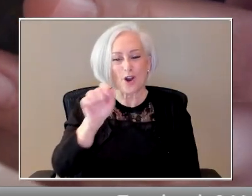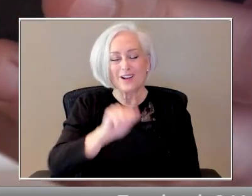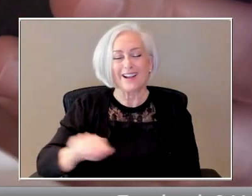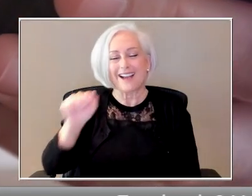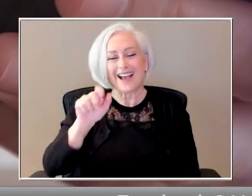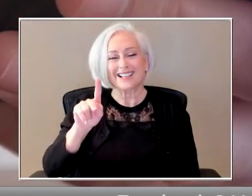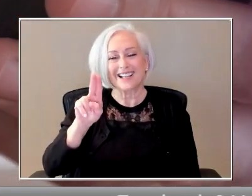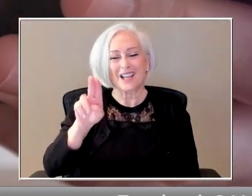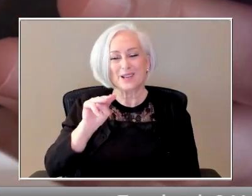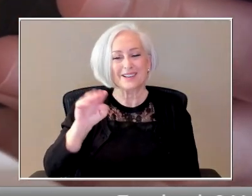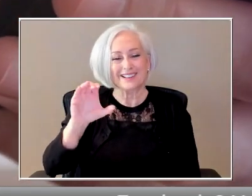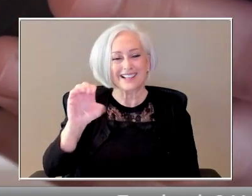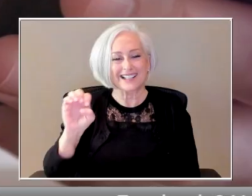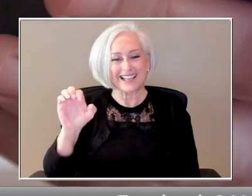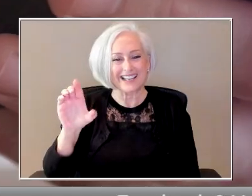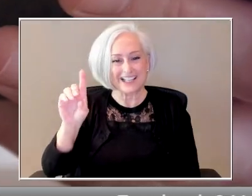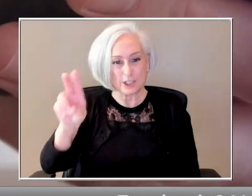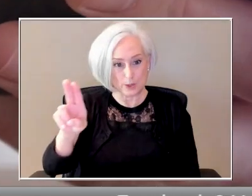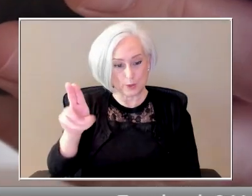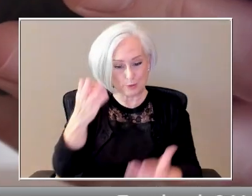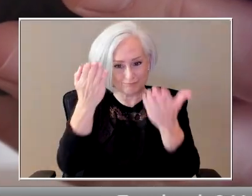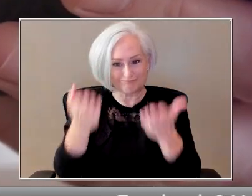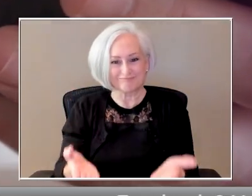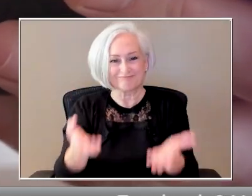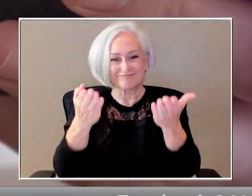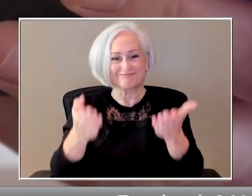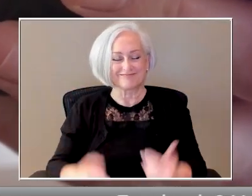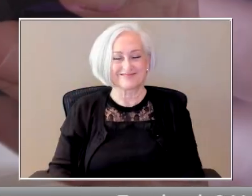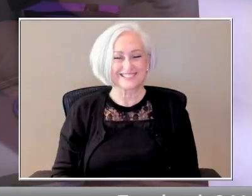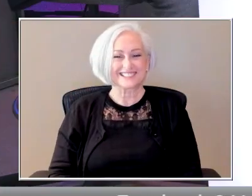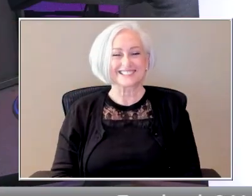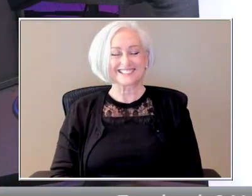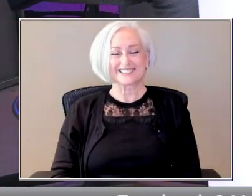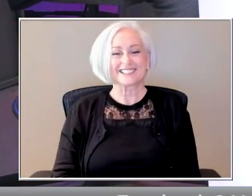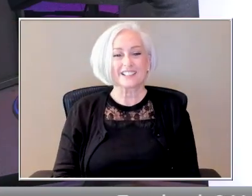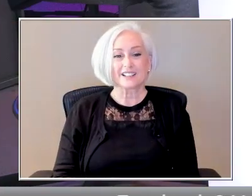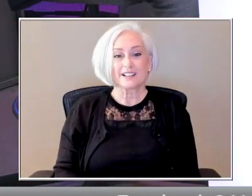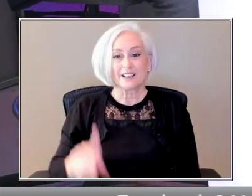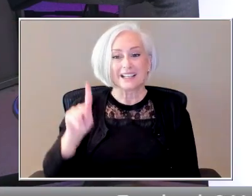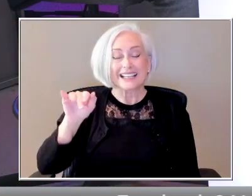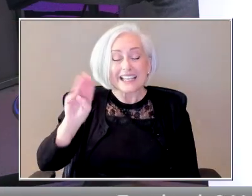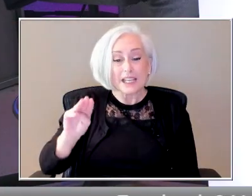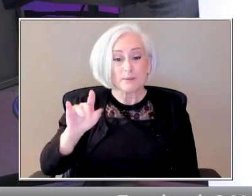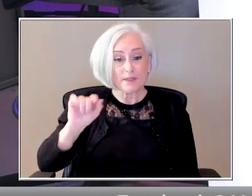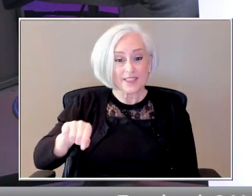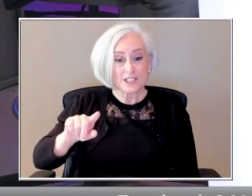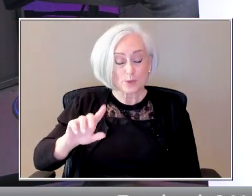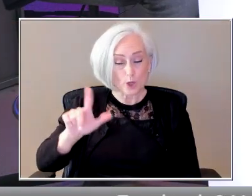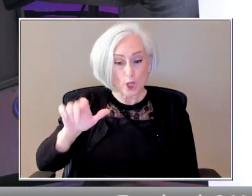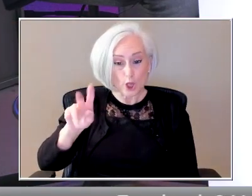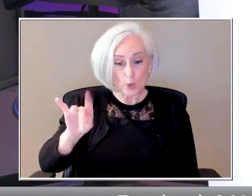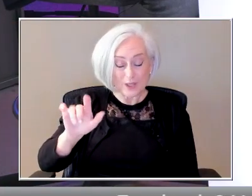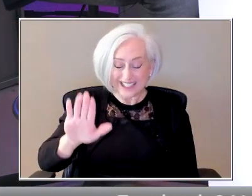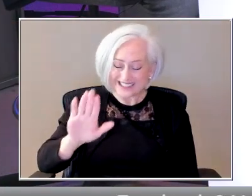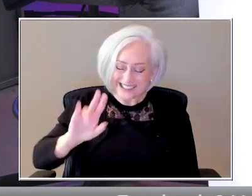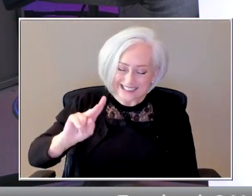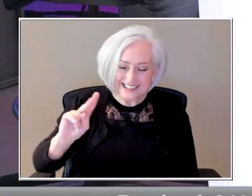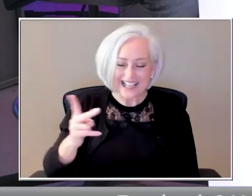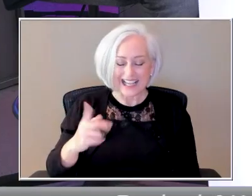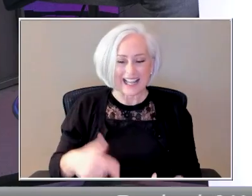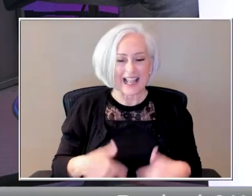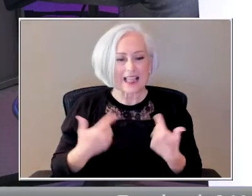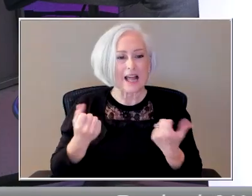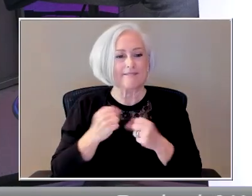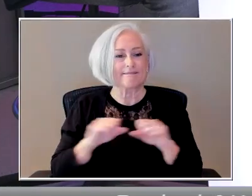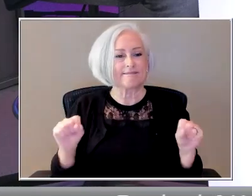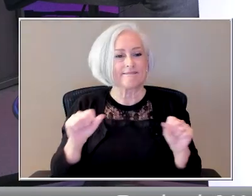time are right there on your screen. Kim, this was Luke's second life-saving operation. You don't remember